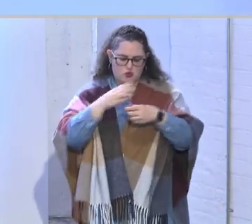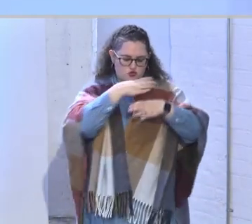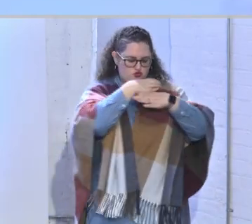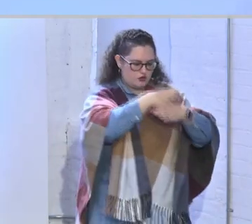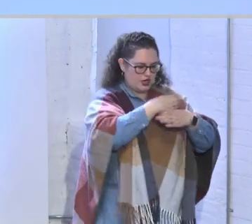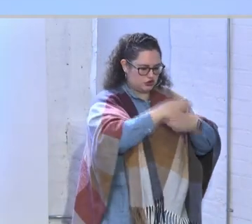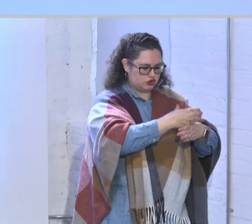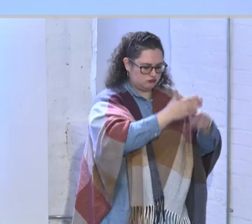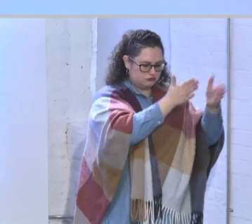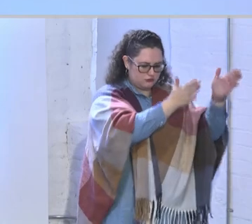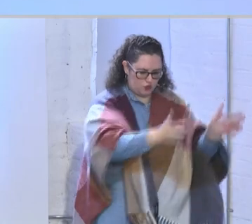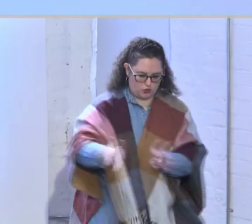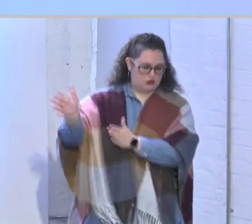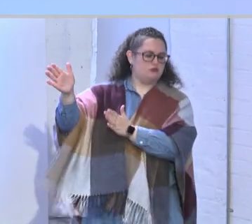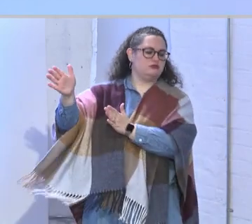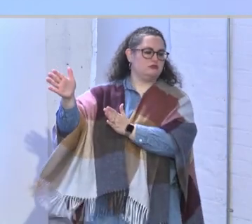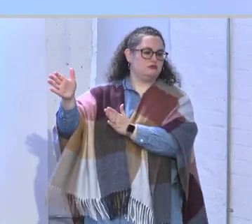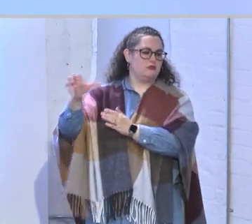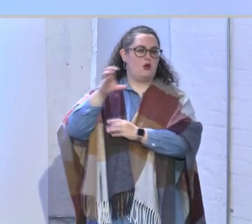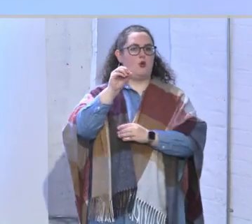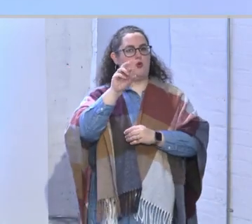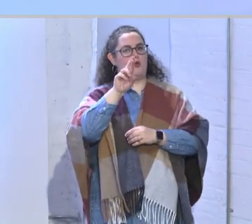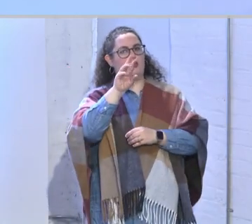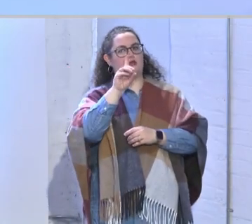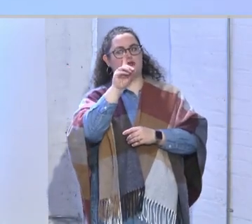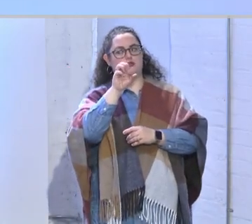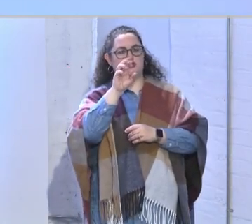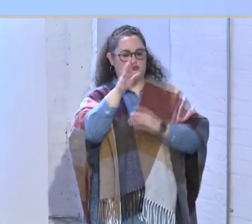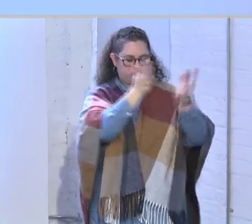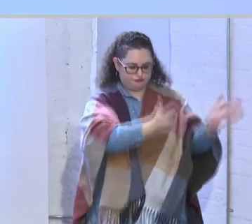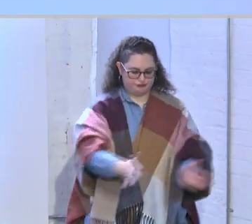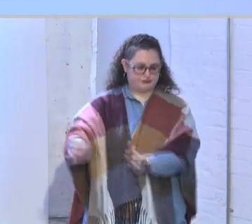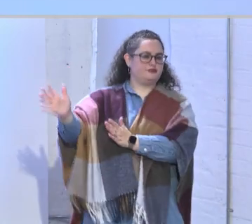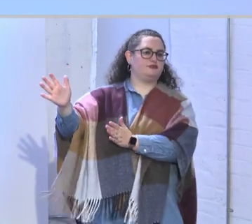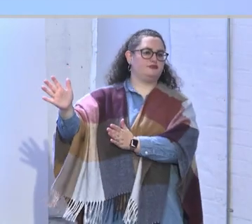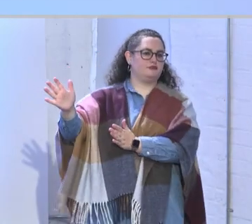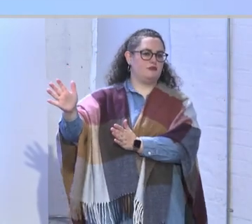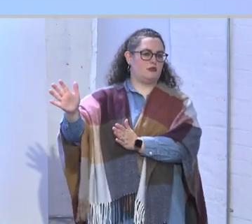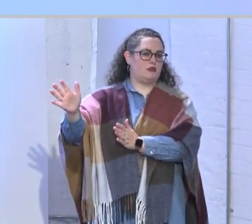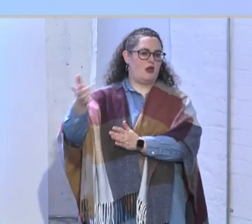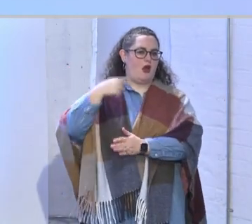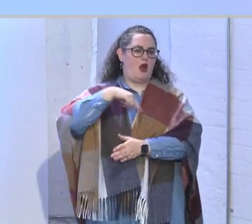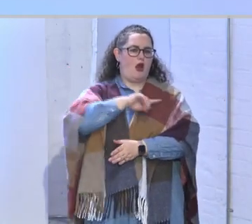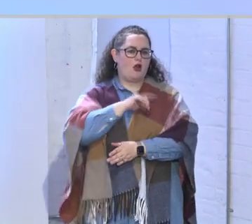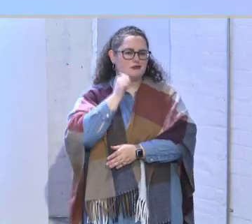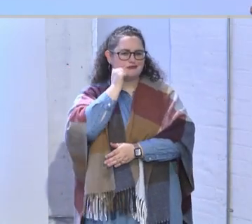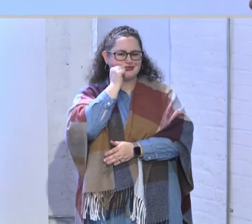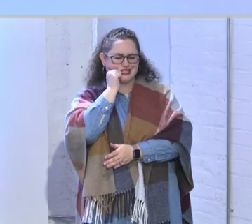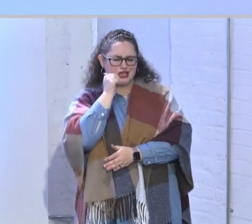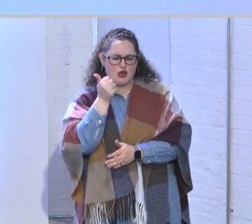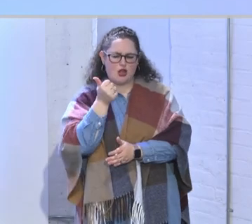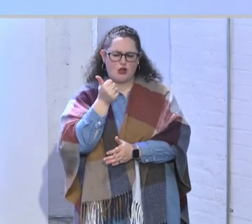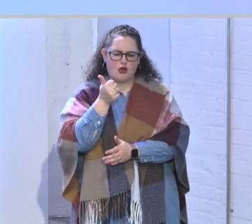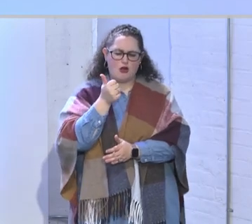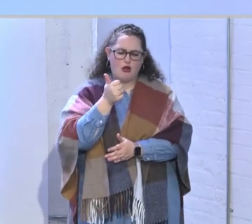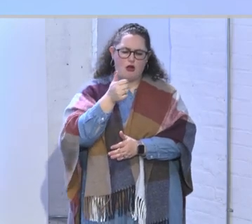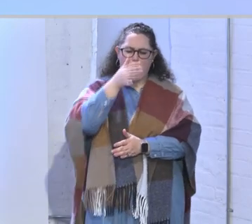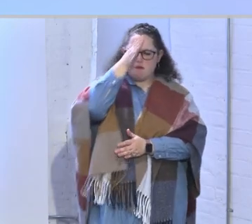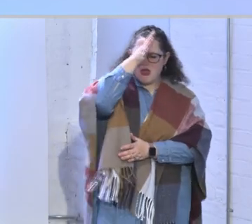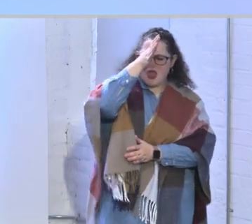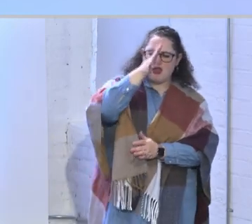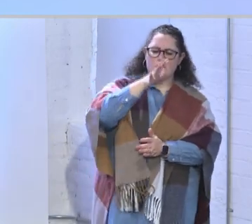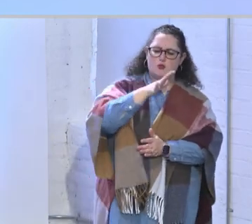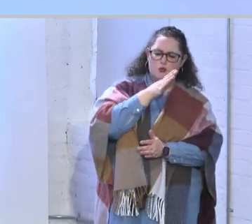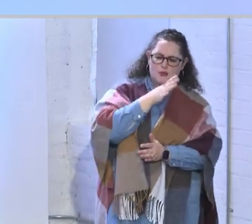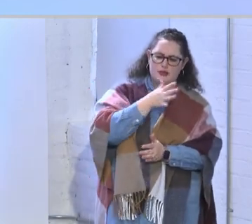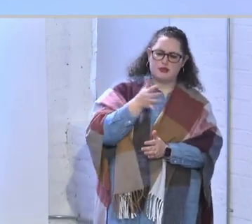to do with human sexuality. It has to do with human gender. It has to do with the home. It